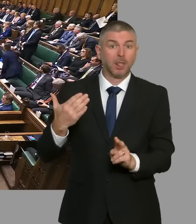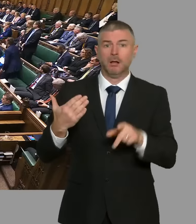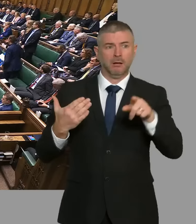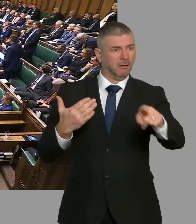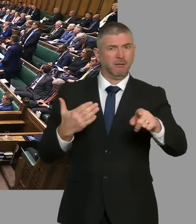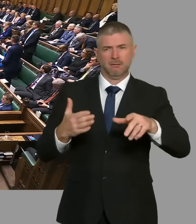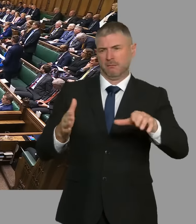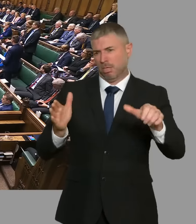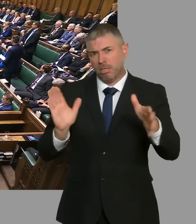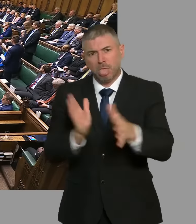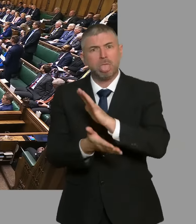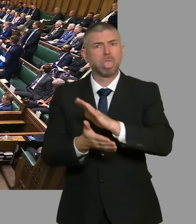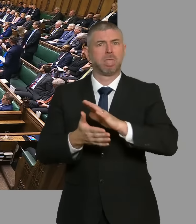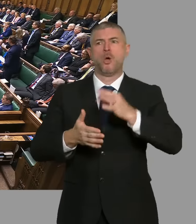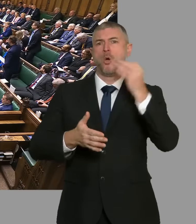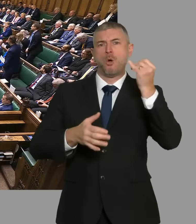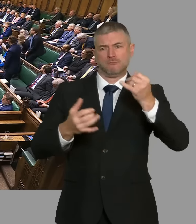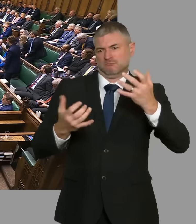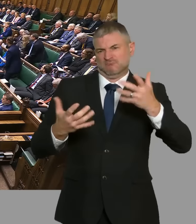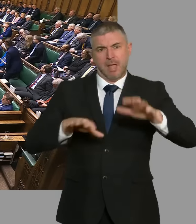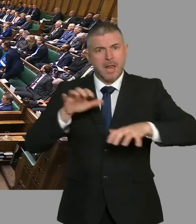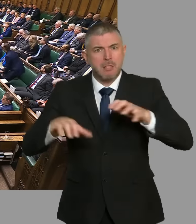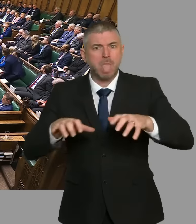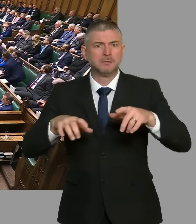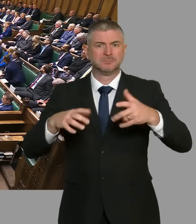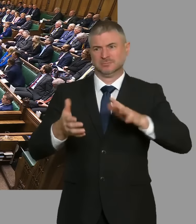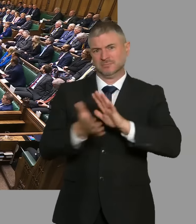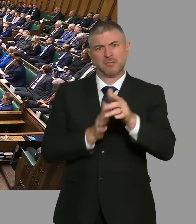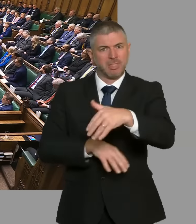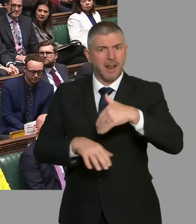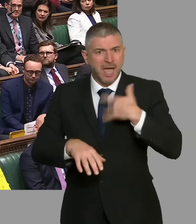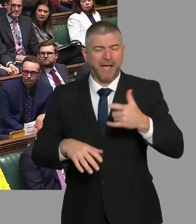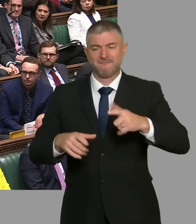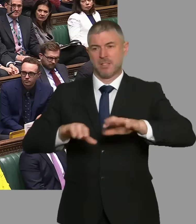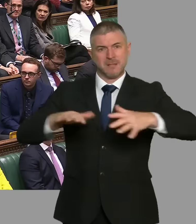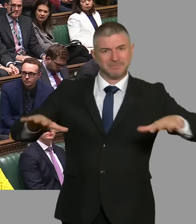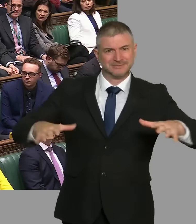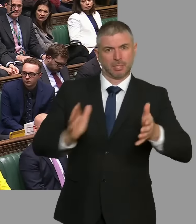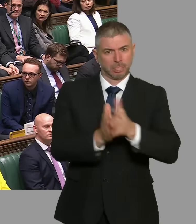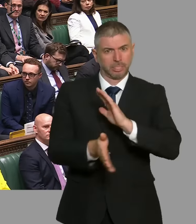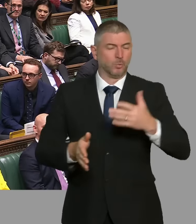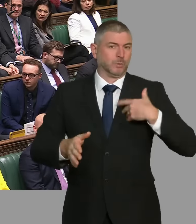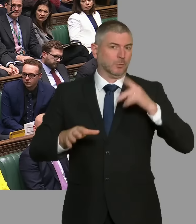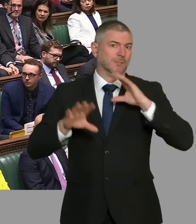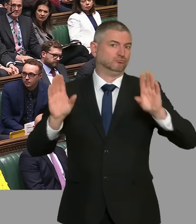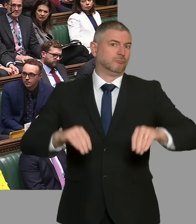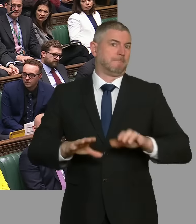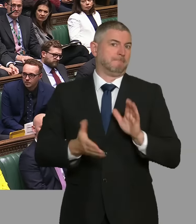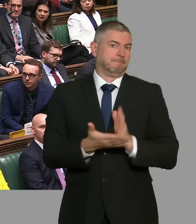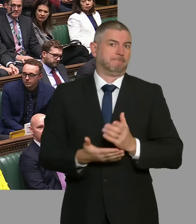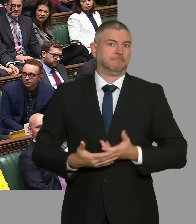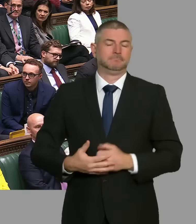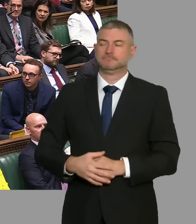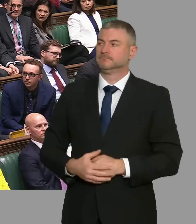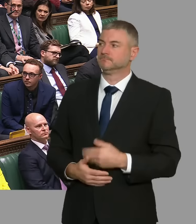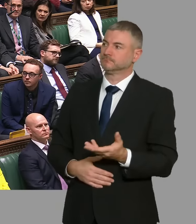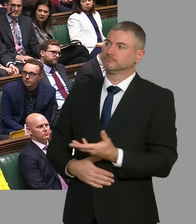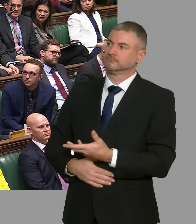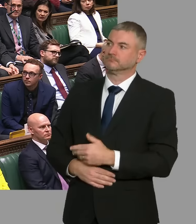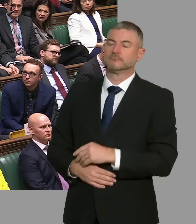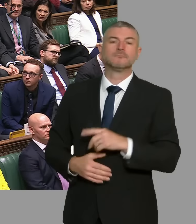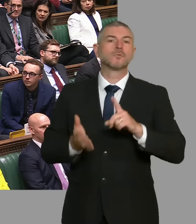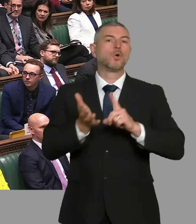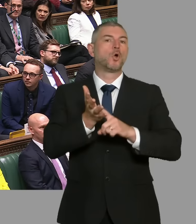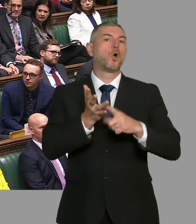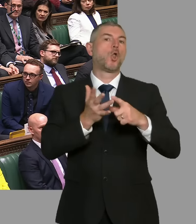Chadwick. Thank you, Mr. Speaker. Lloyds Bank have over 31,000 customers in my constituency, and